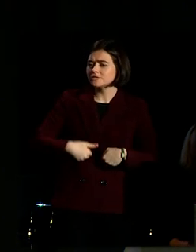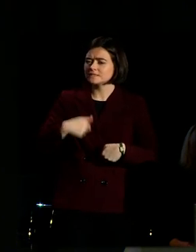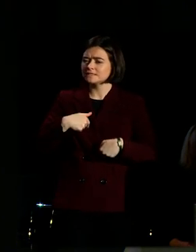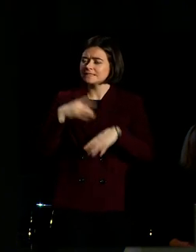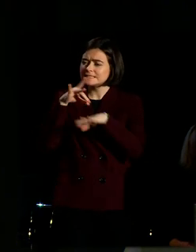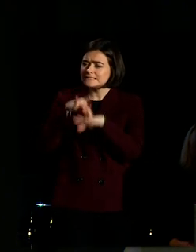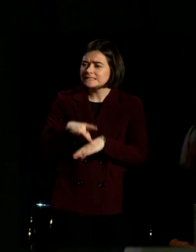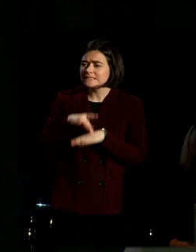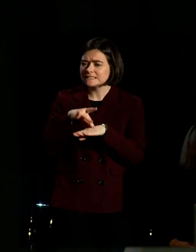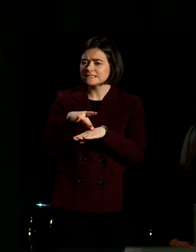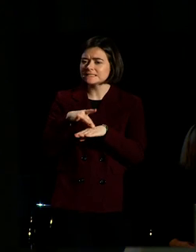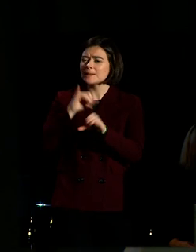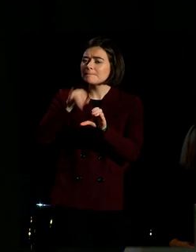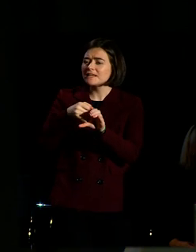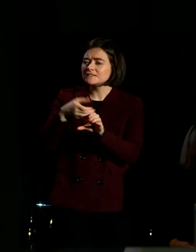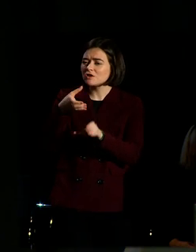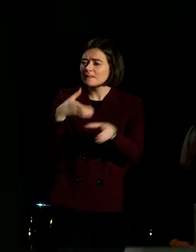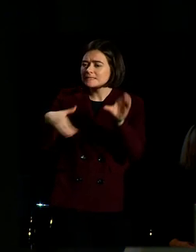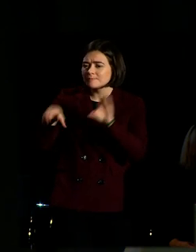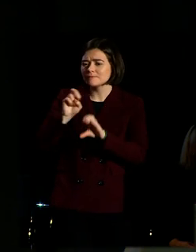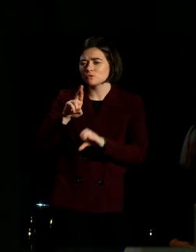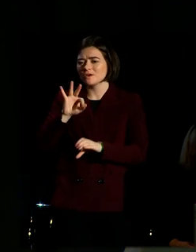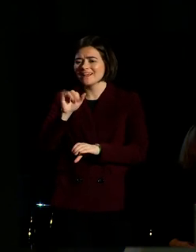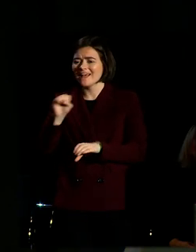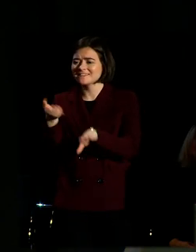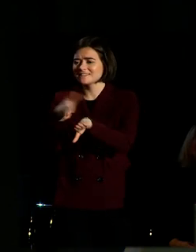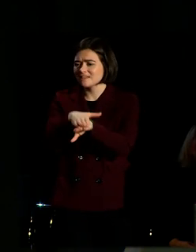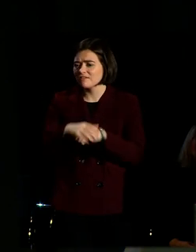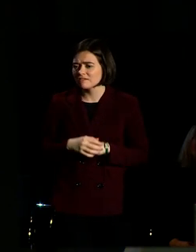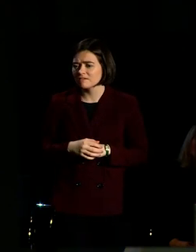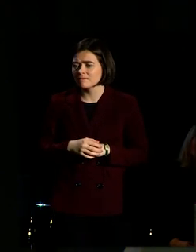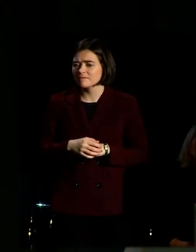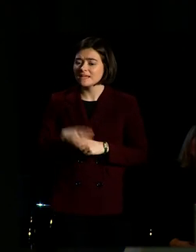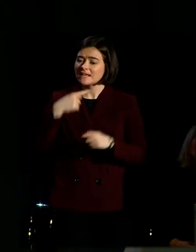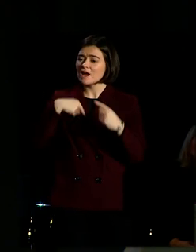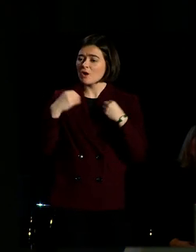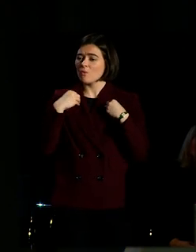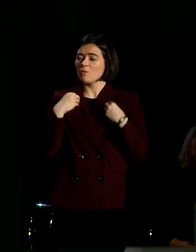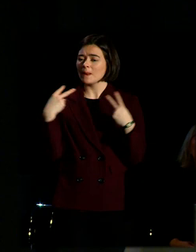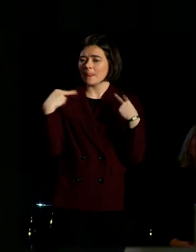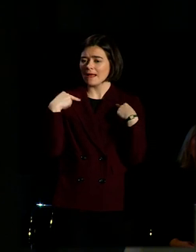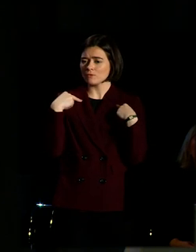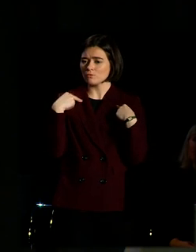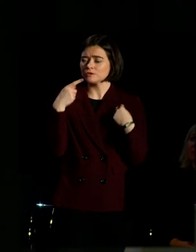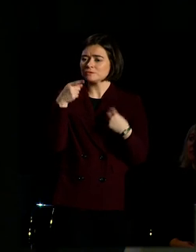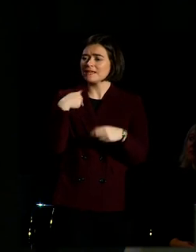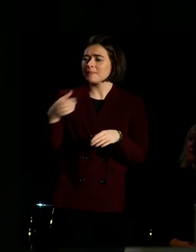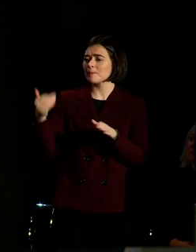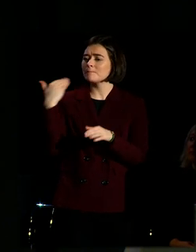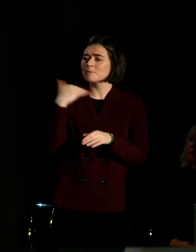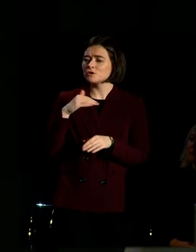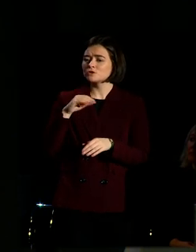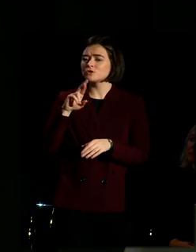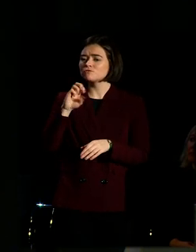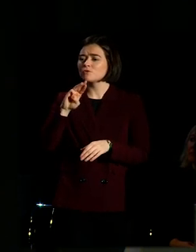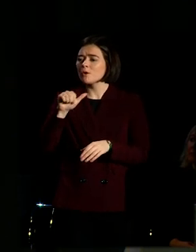disease, medical experiments, or gas to death. In our language, we call the murder of the Romani people during